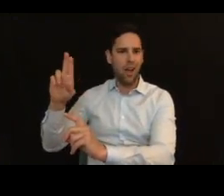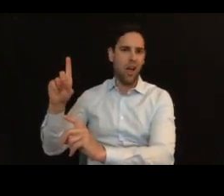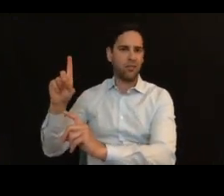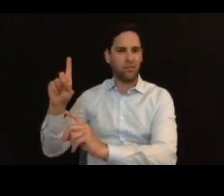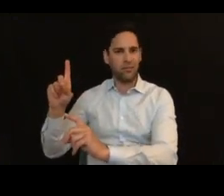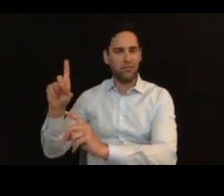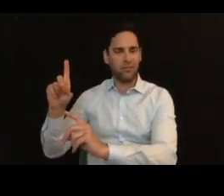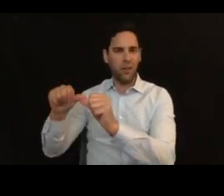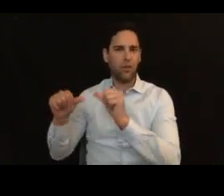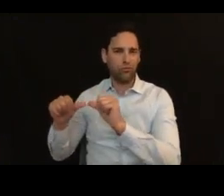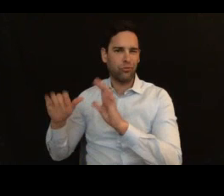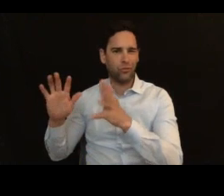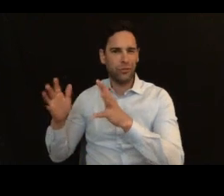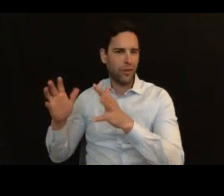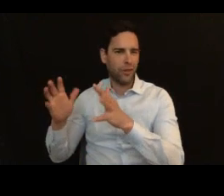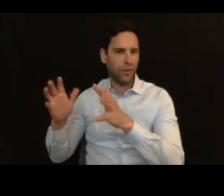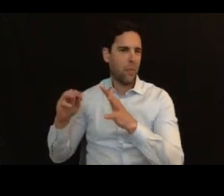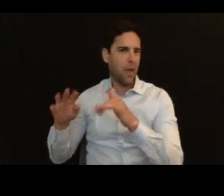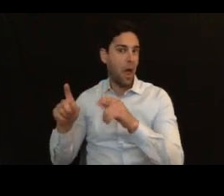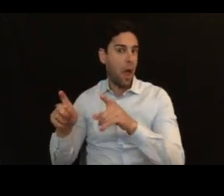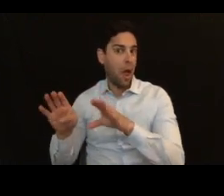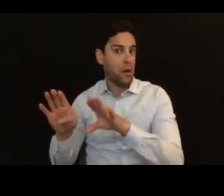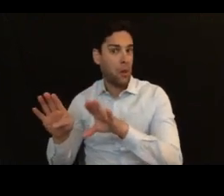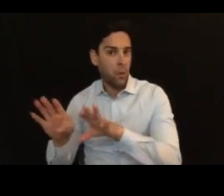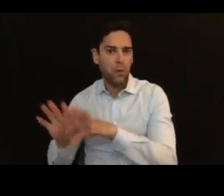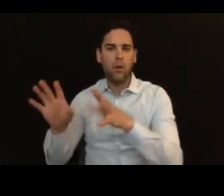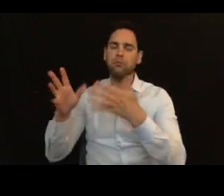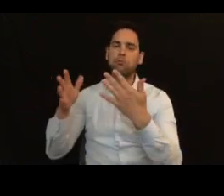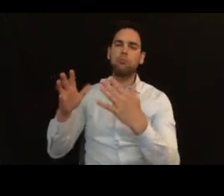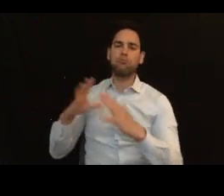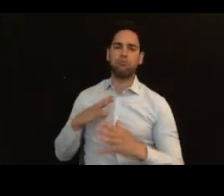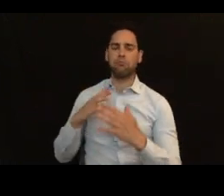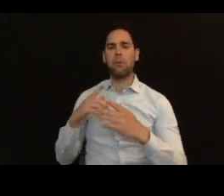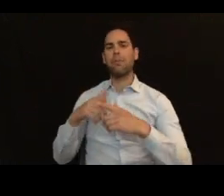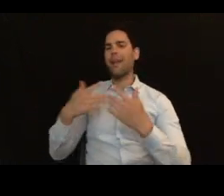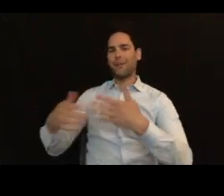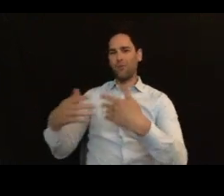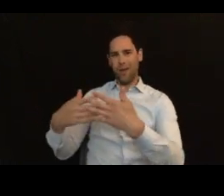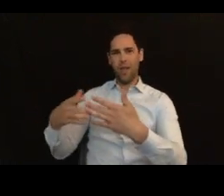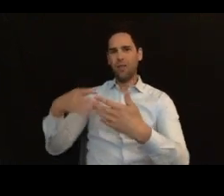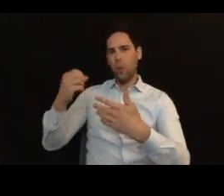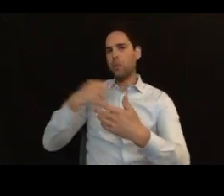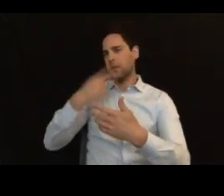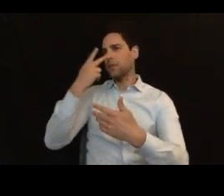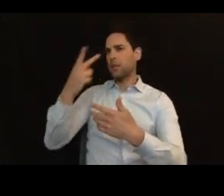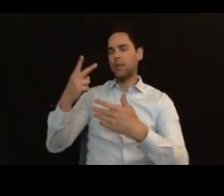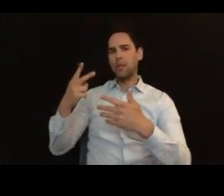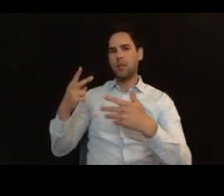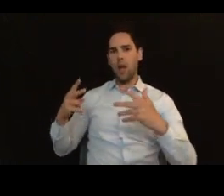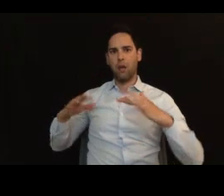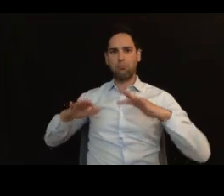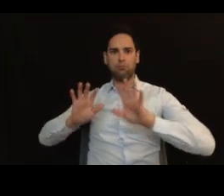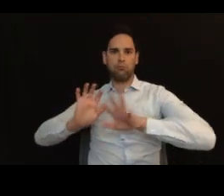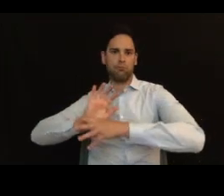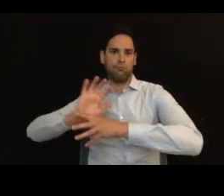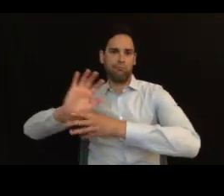of threatened in a very real way by this gentrification that's happening right now, and they